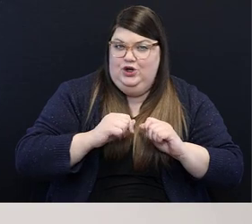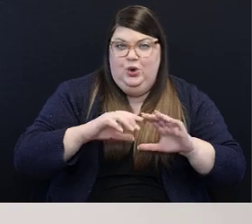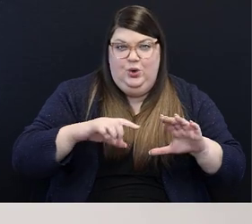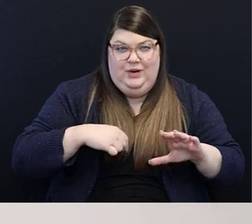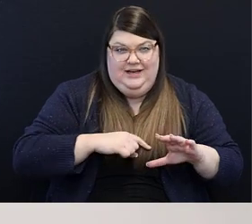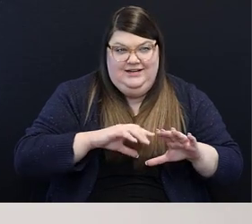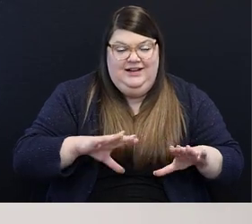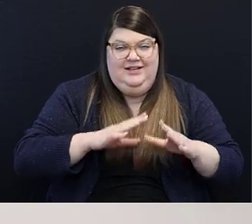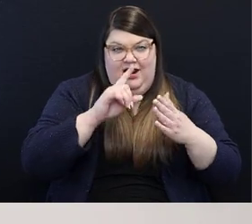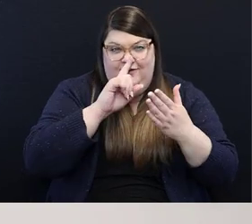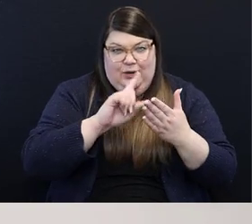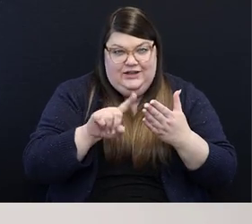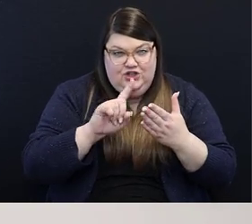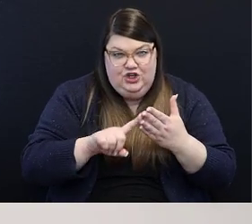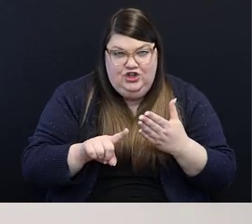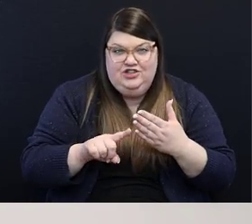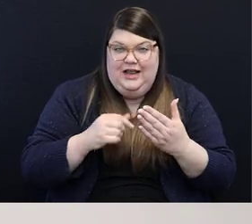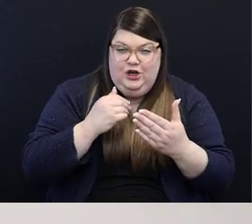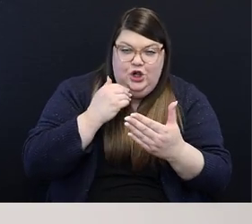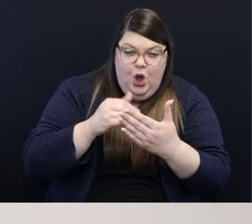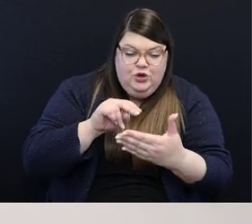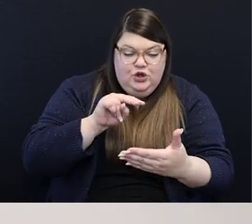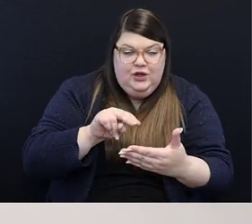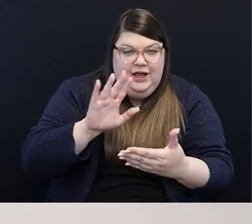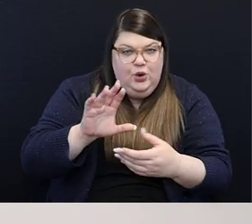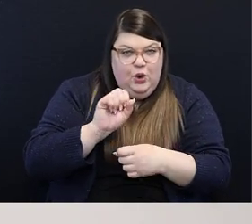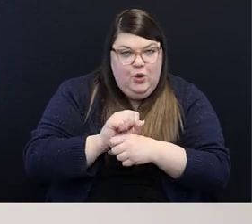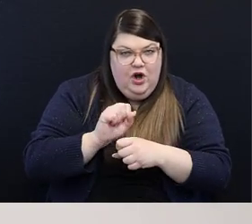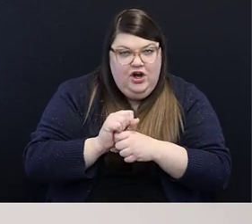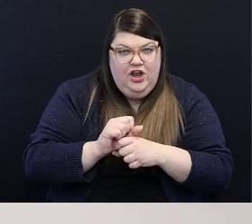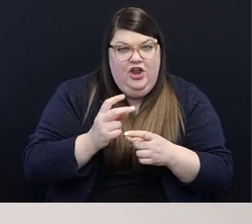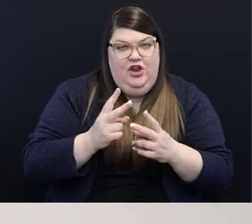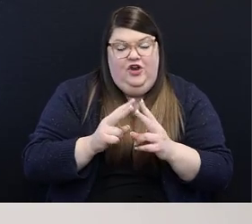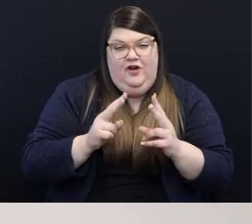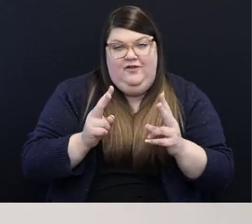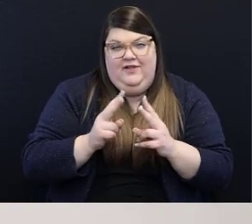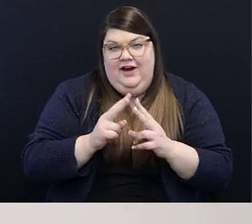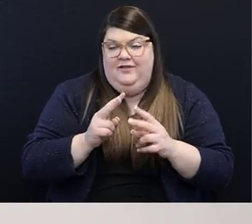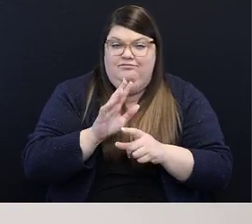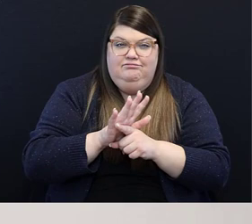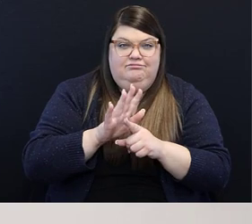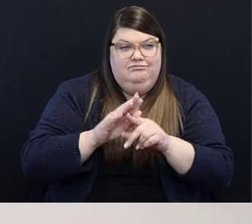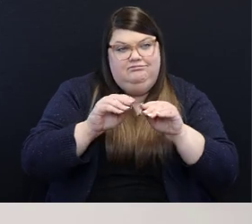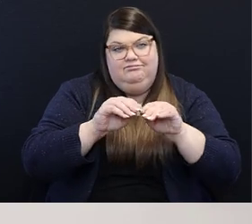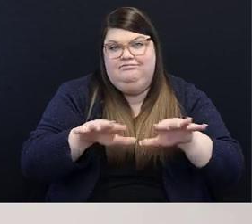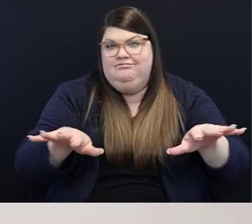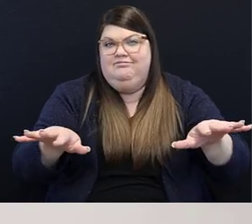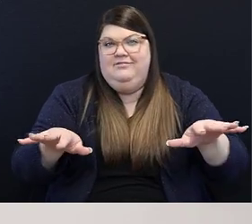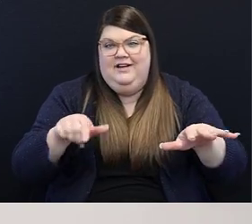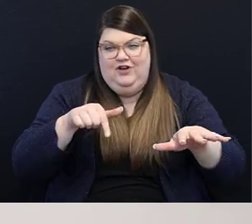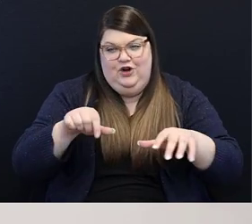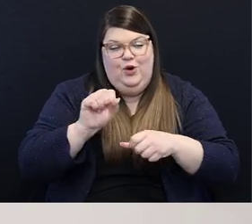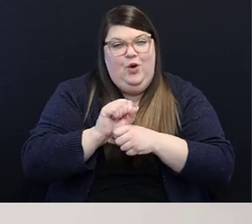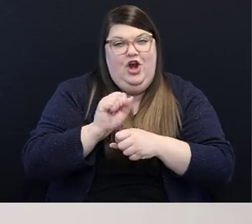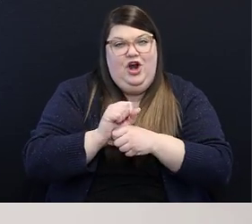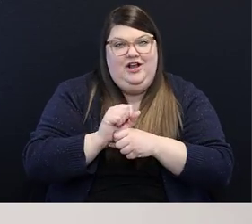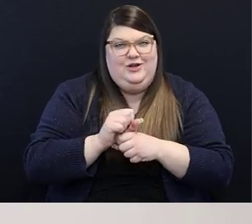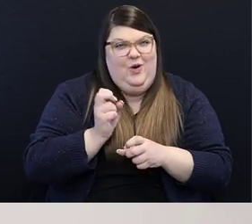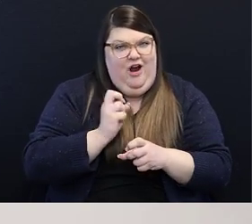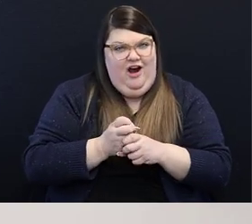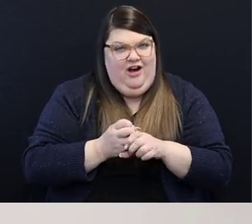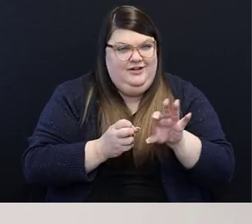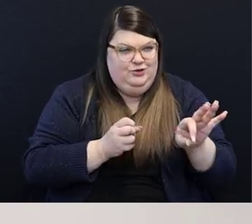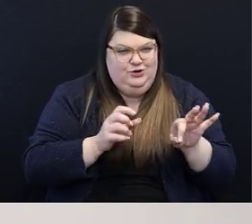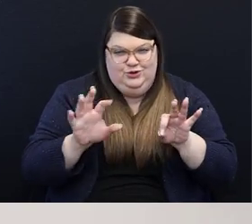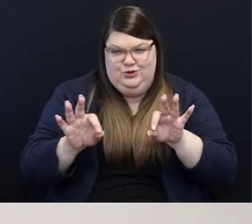close looking at your work. You're very prolific, so it was very difficult to come to the number of